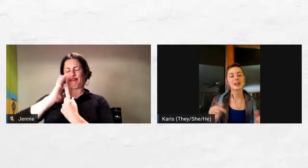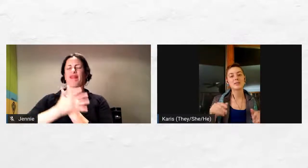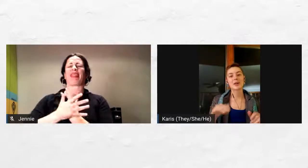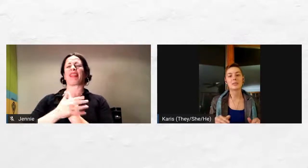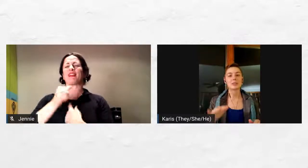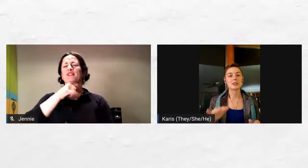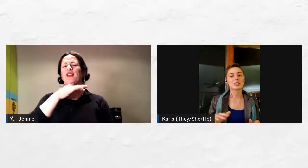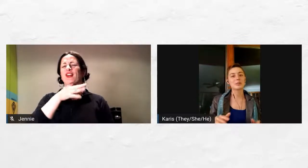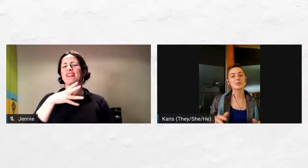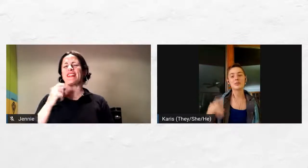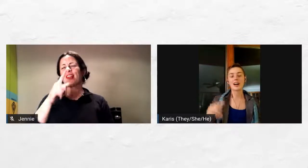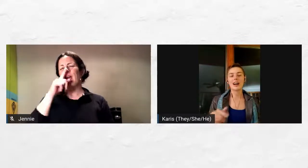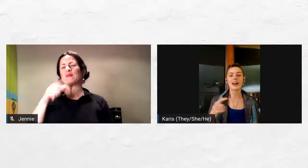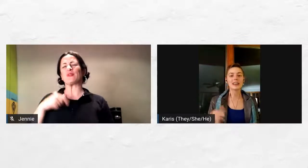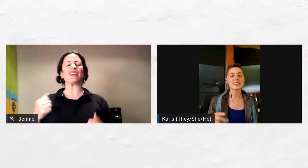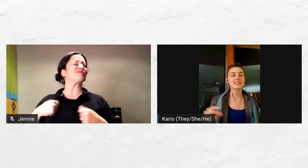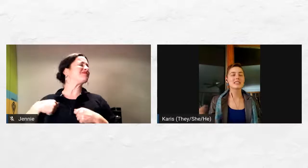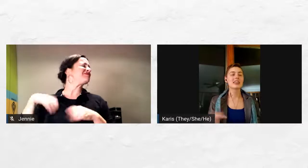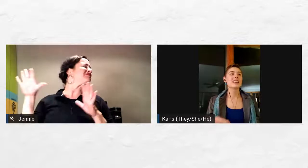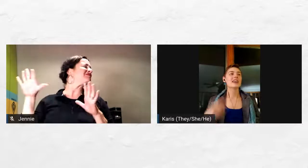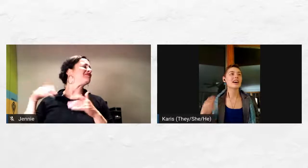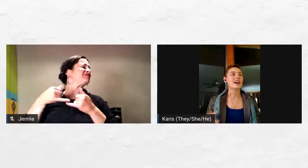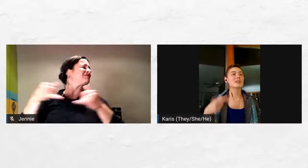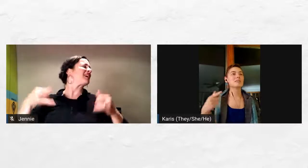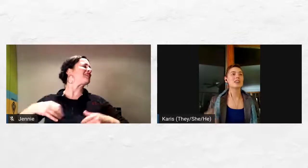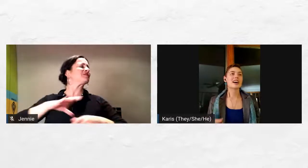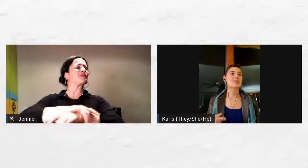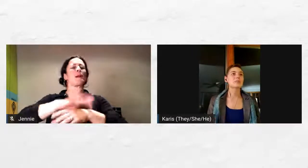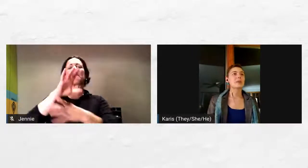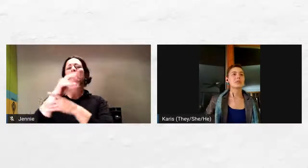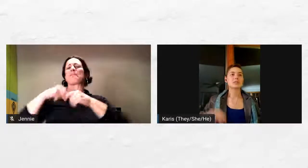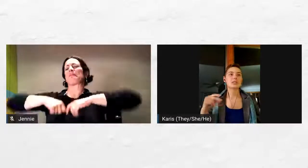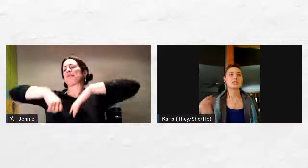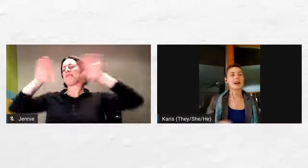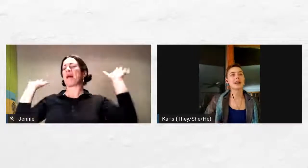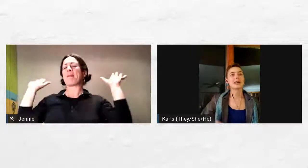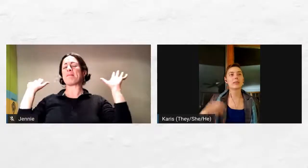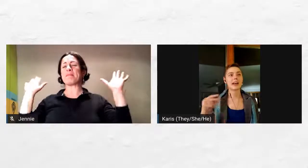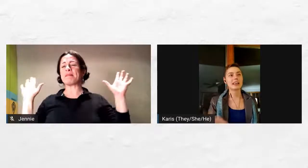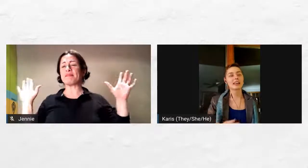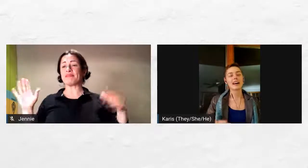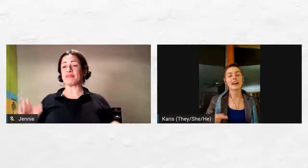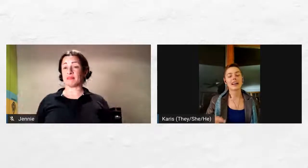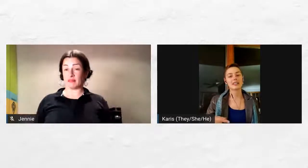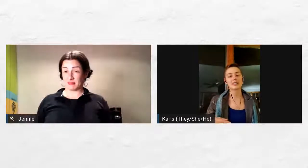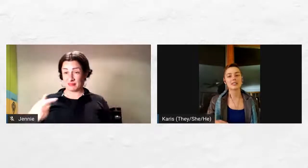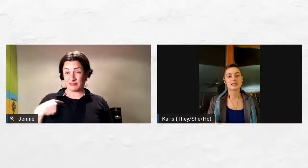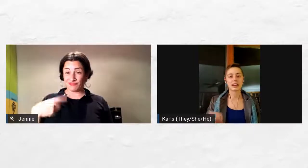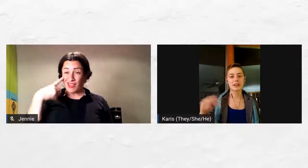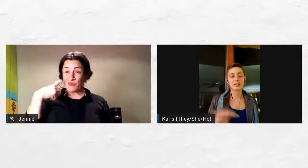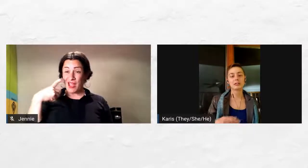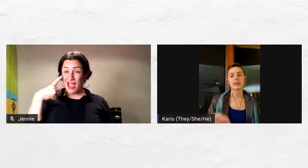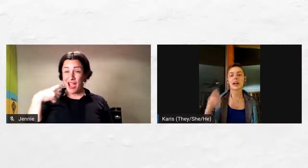free from confines. I'm not about to cry my eyes out. I'm